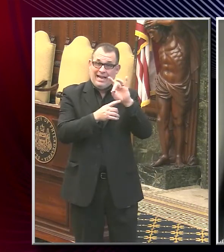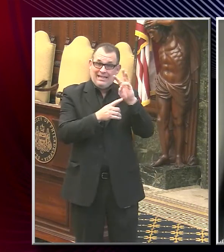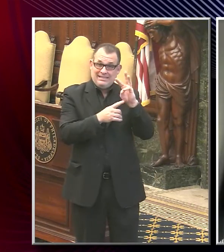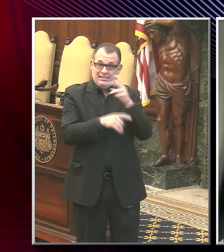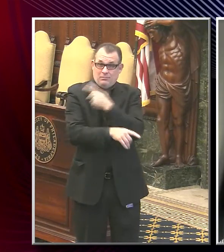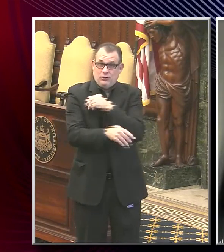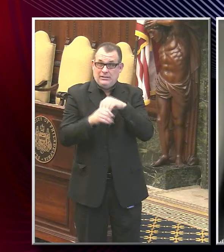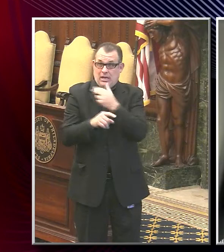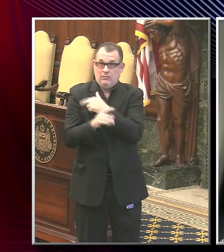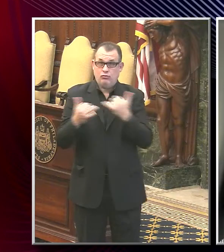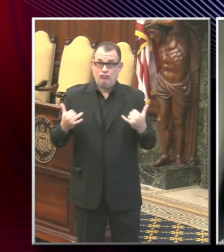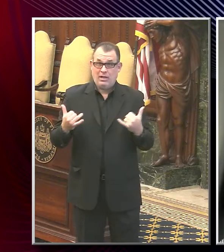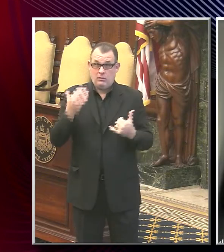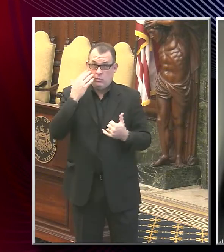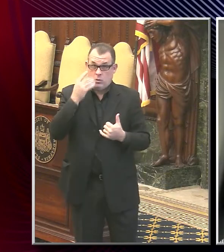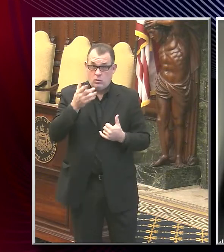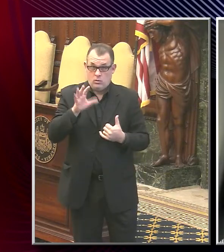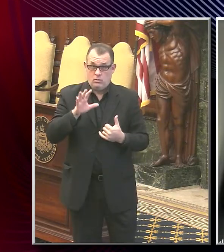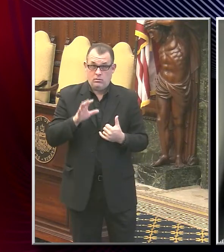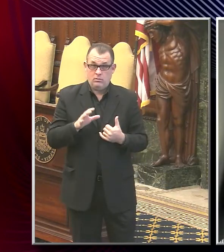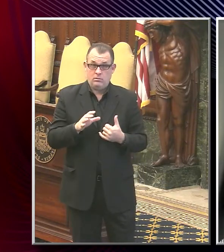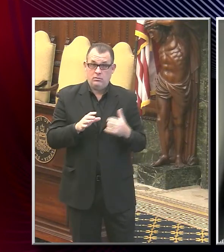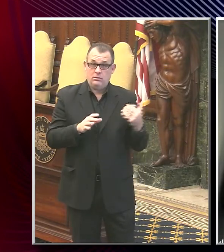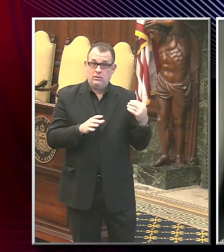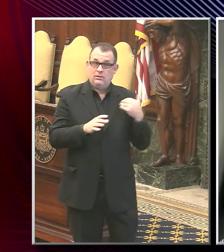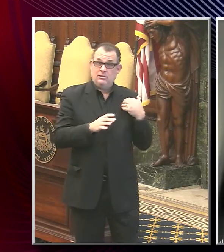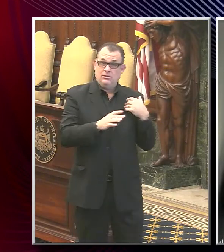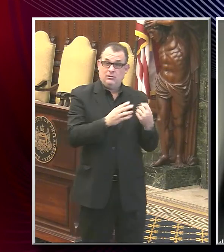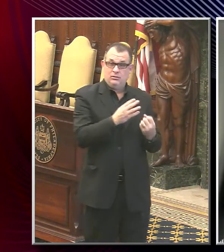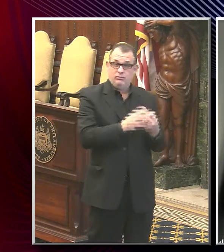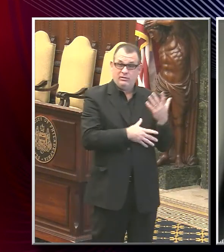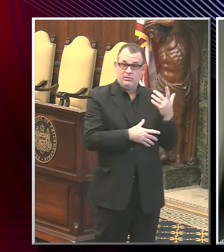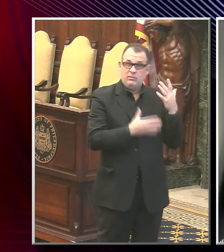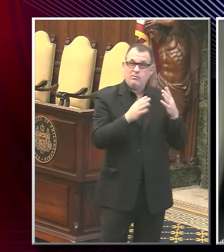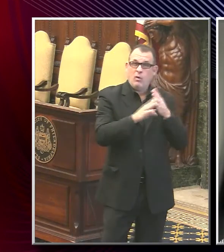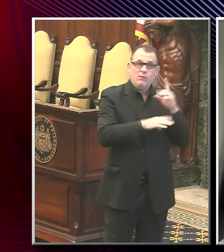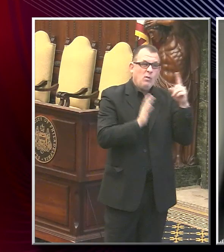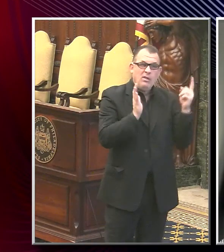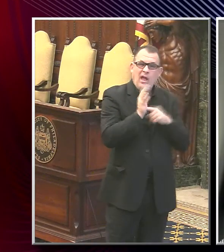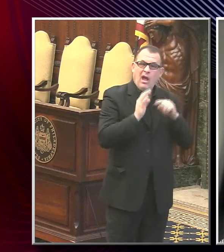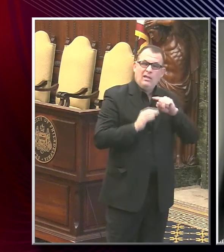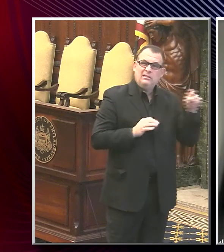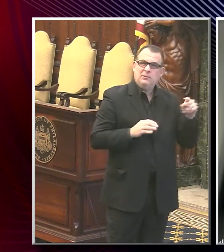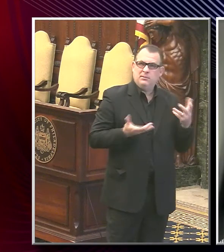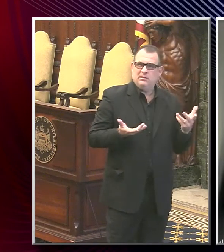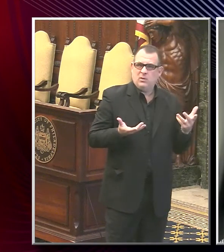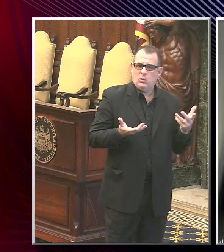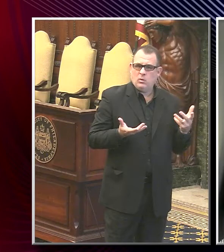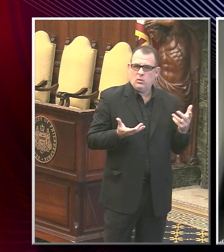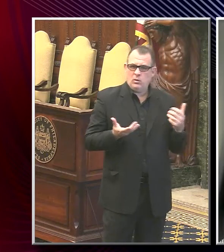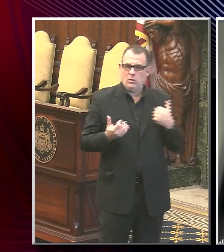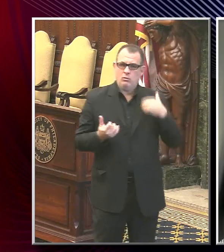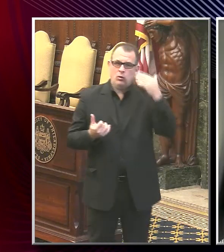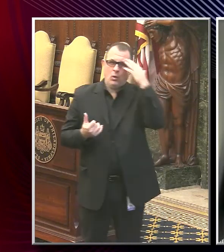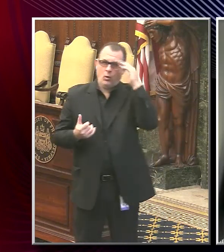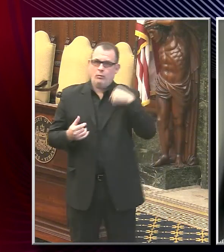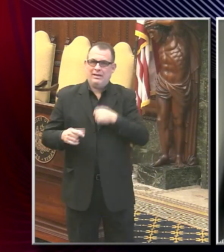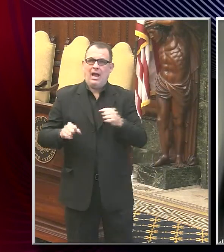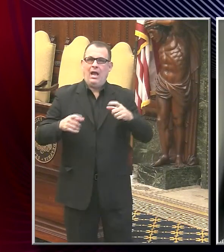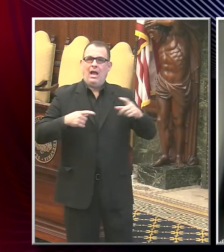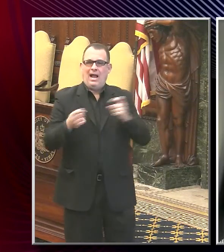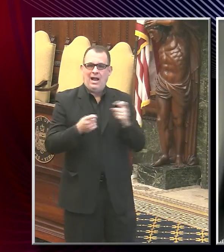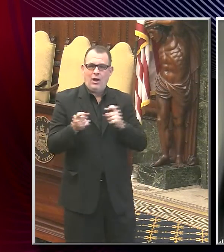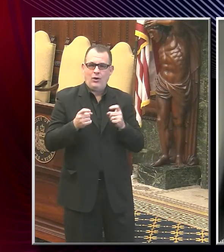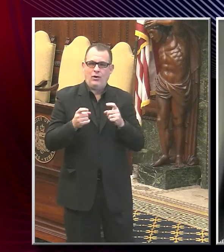now. In the spring, we had as many as 1,000 at a given time. We know it can handle that, although that wasn't easy. I expect